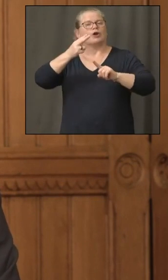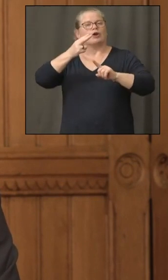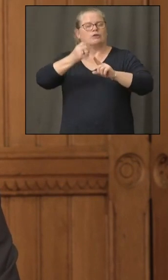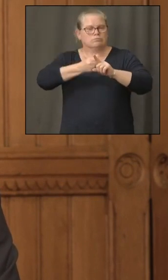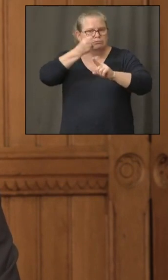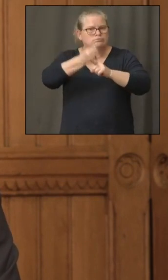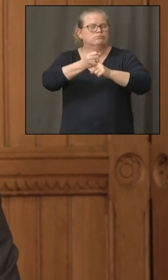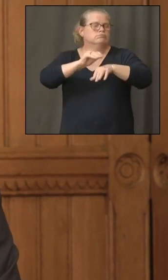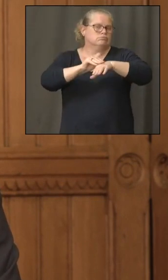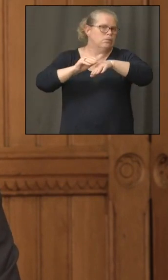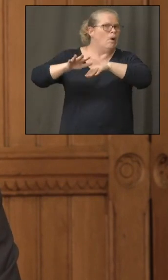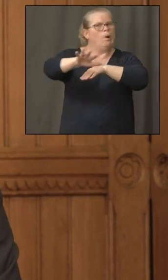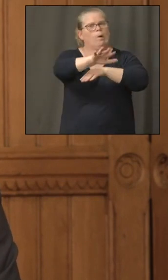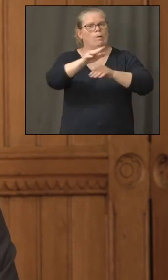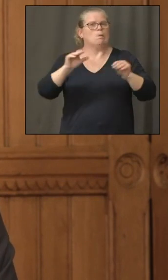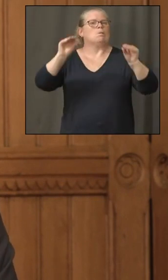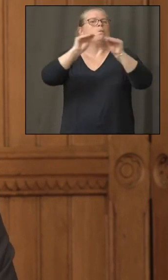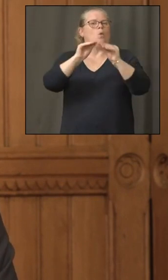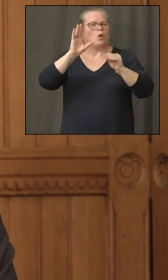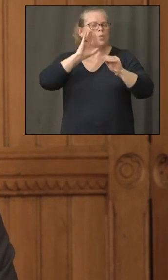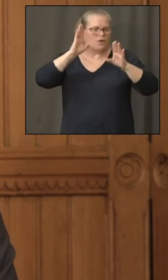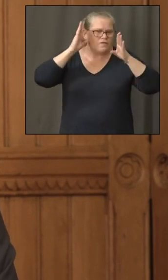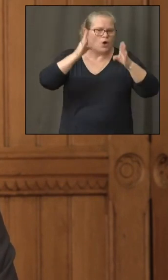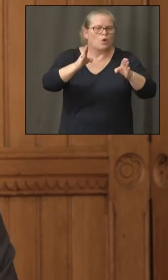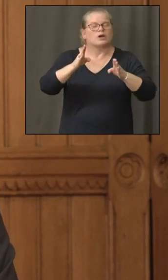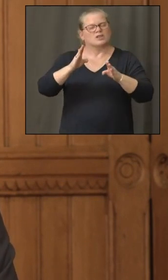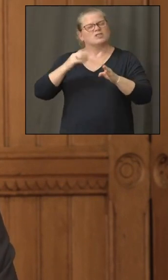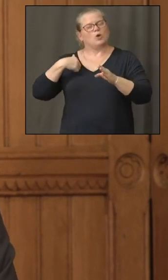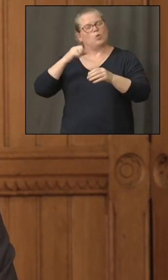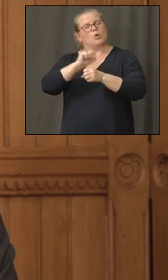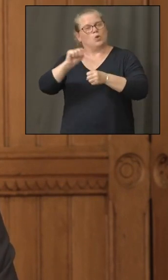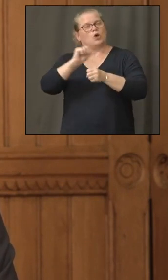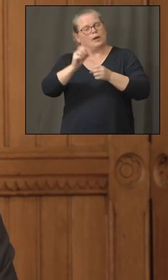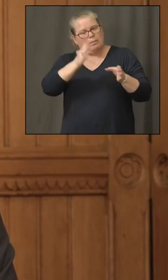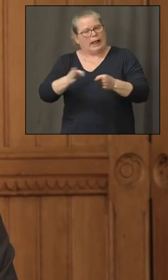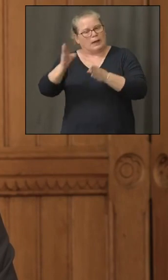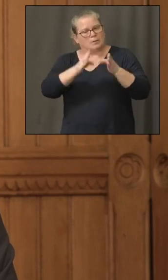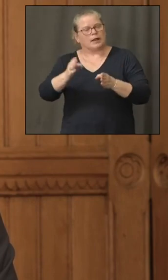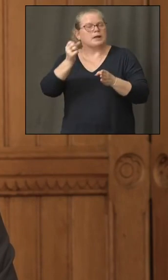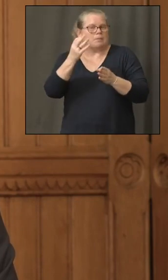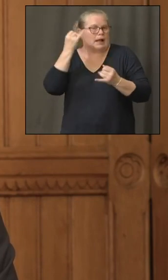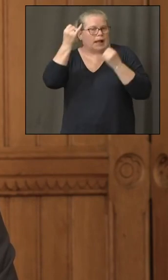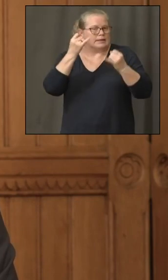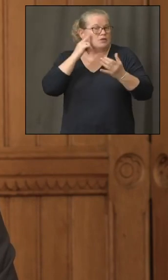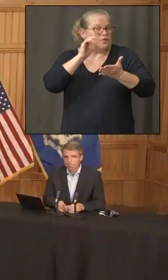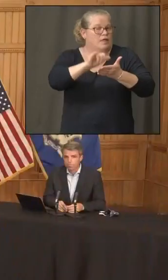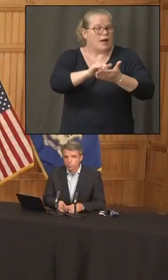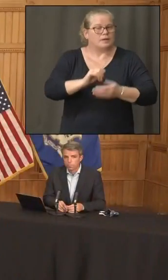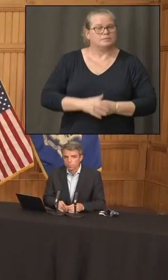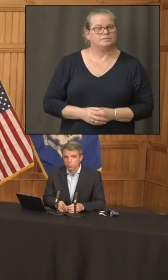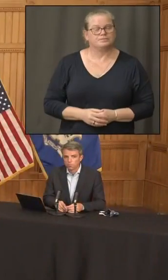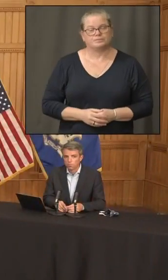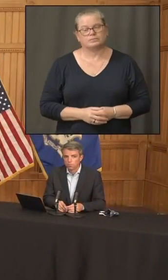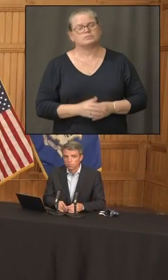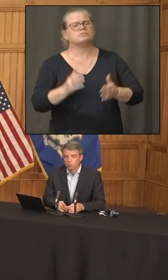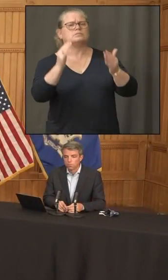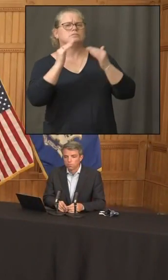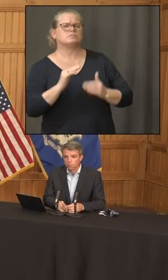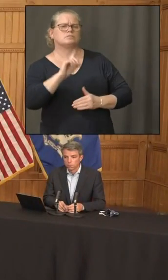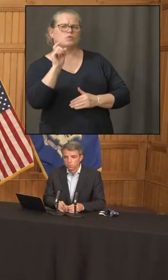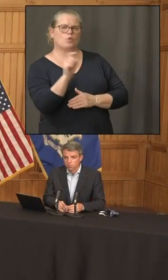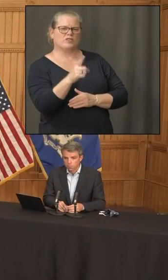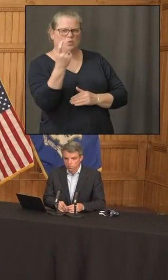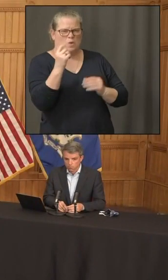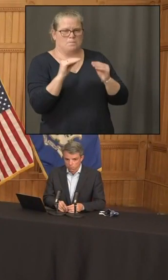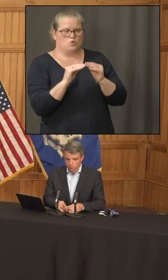is working on a number of strategies there. Okay. And one question on visitation at